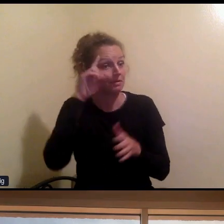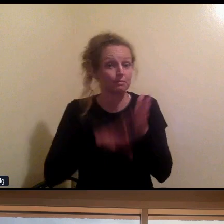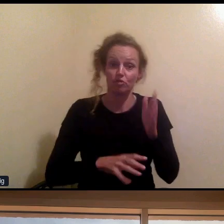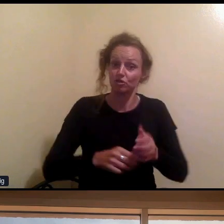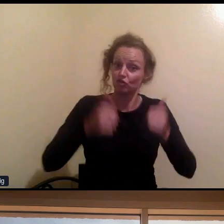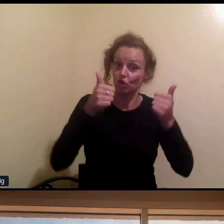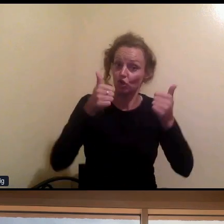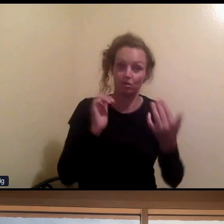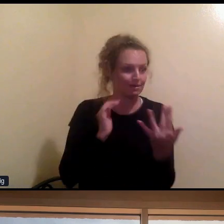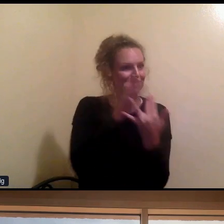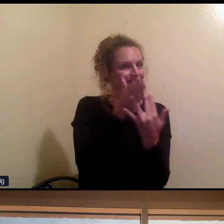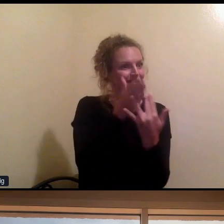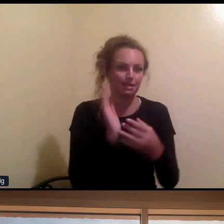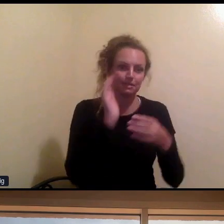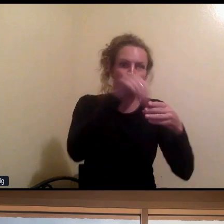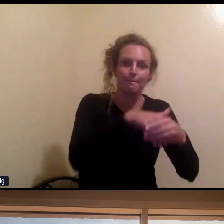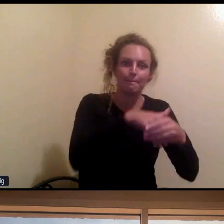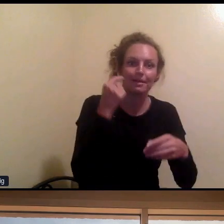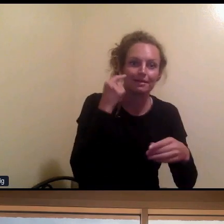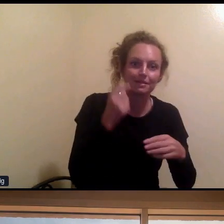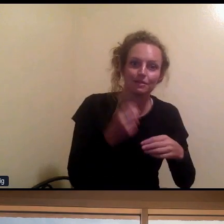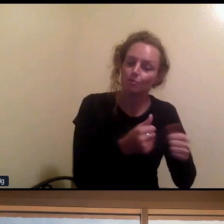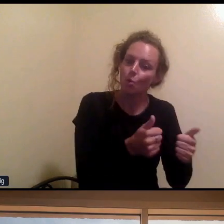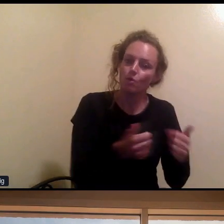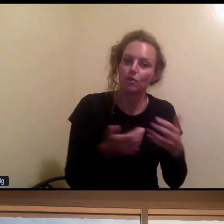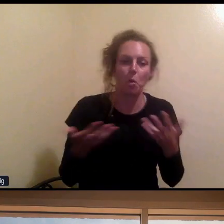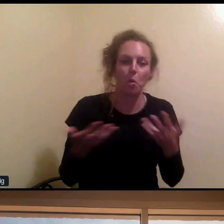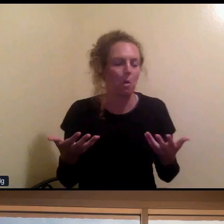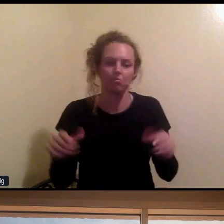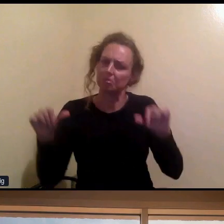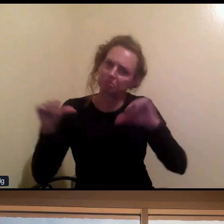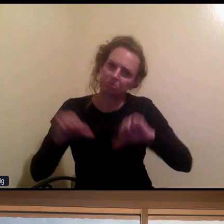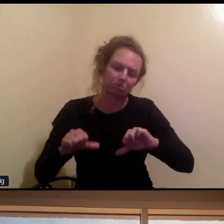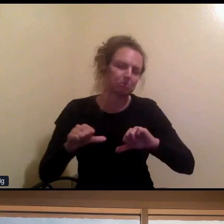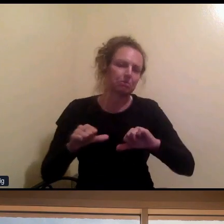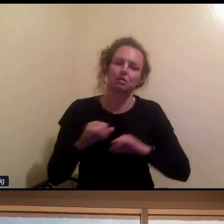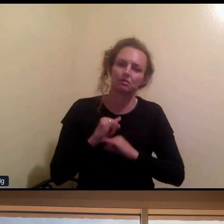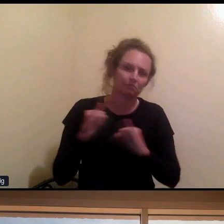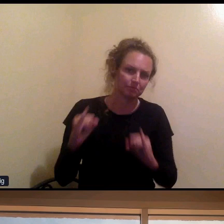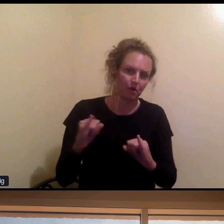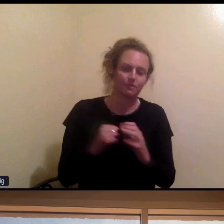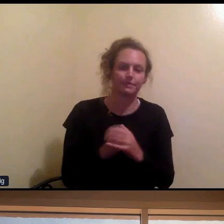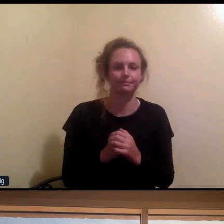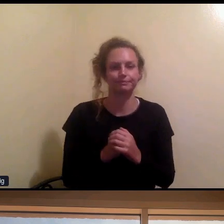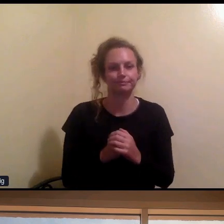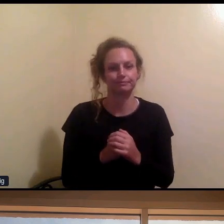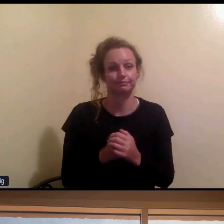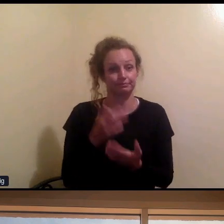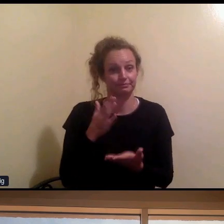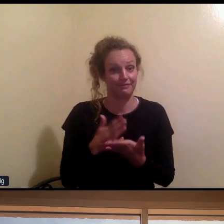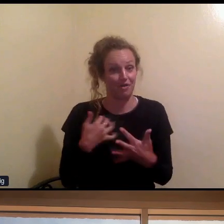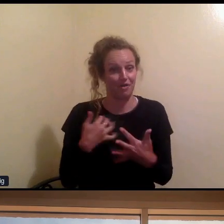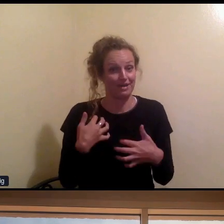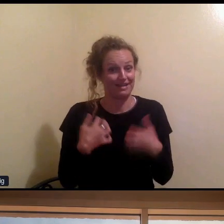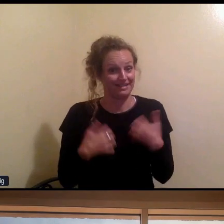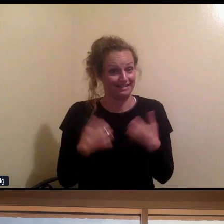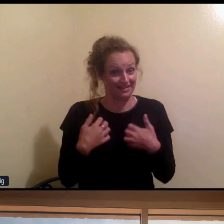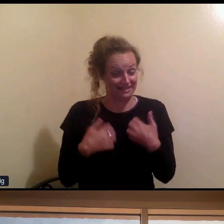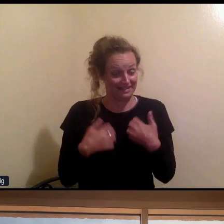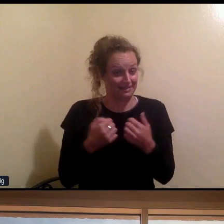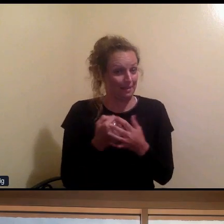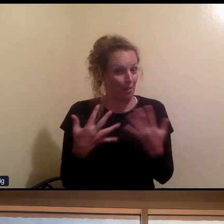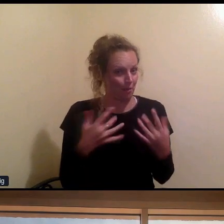And we're super excited about a lot of things. I don't want to steal any of Tony's thunder because he's worked so hard on